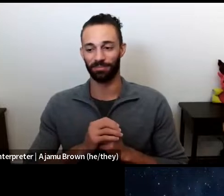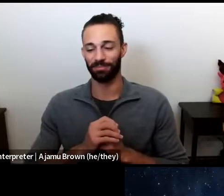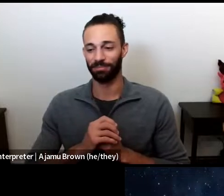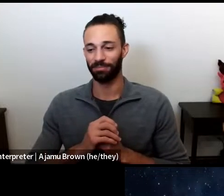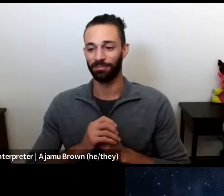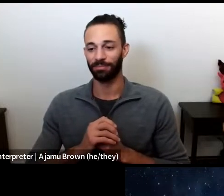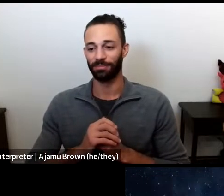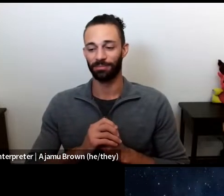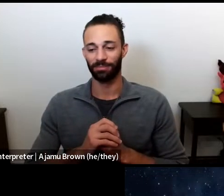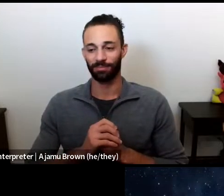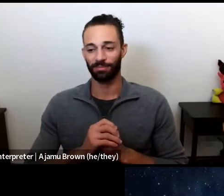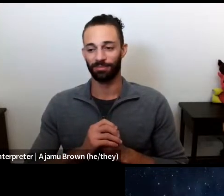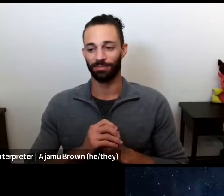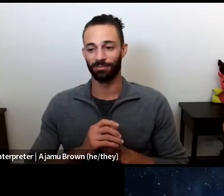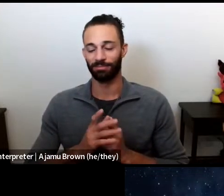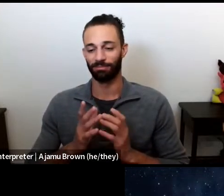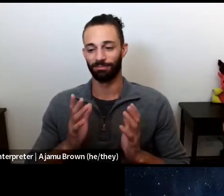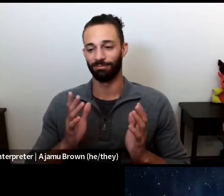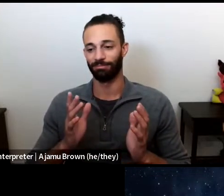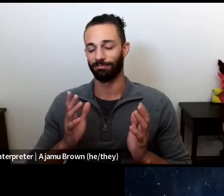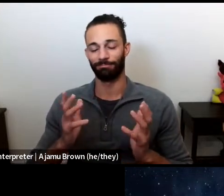this makes all the sense in the world.